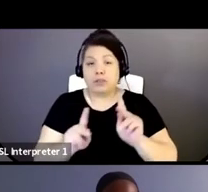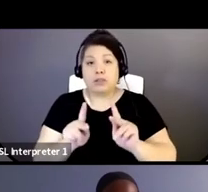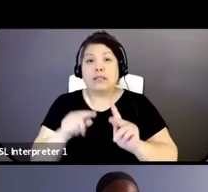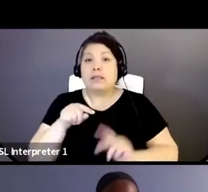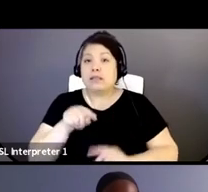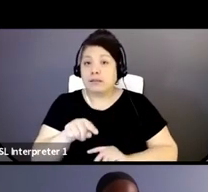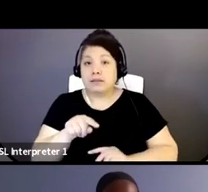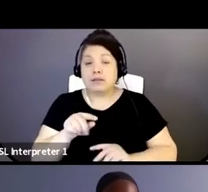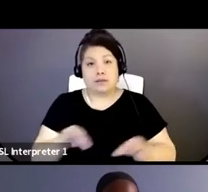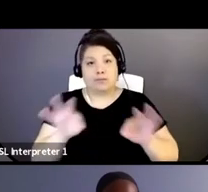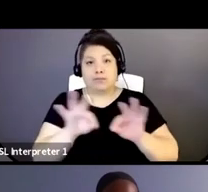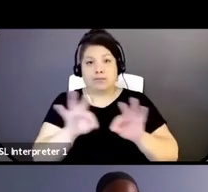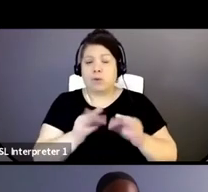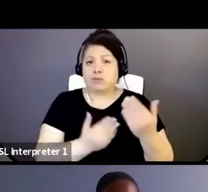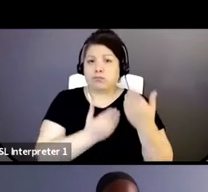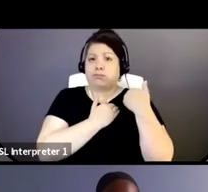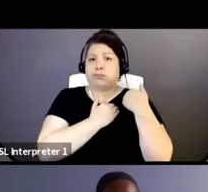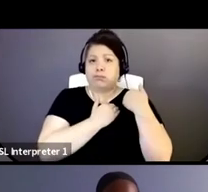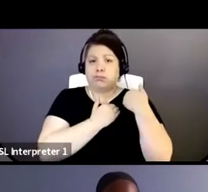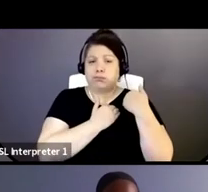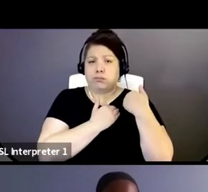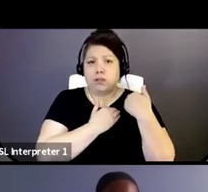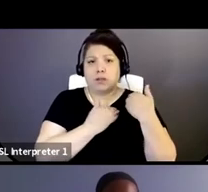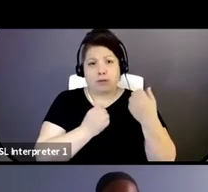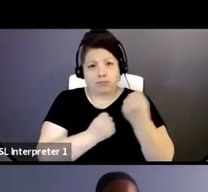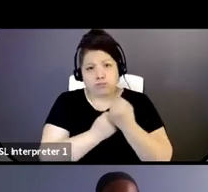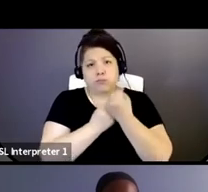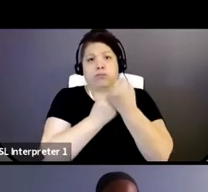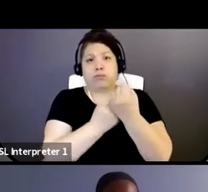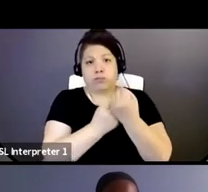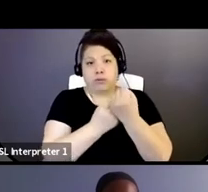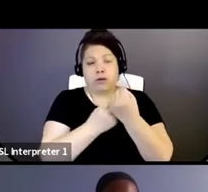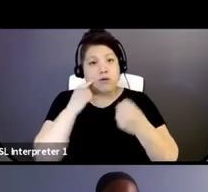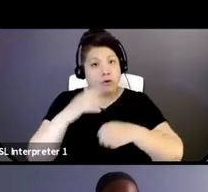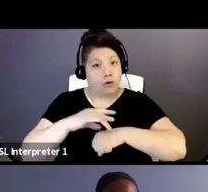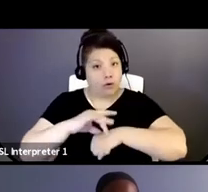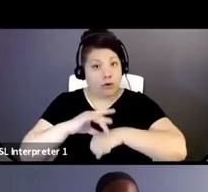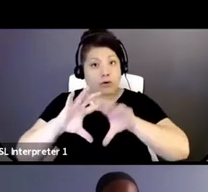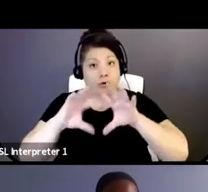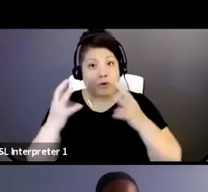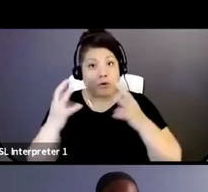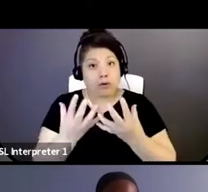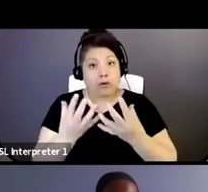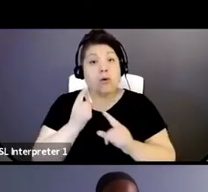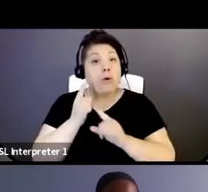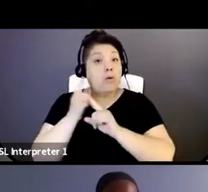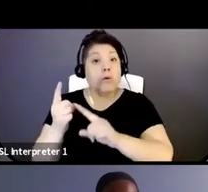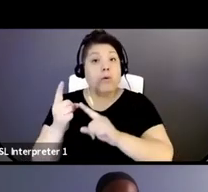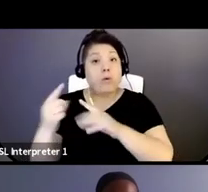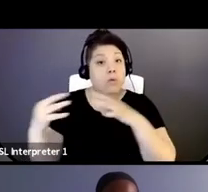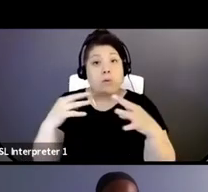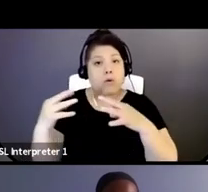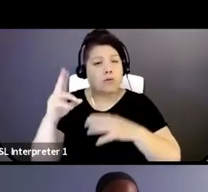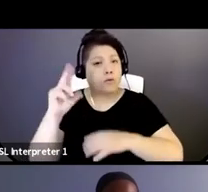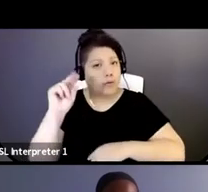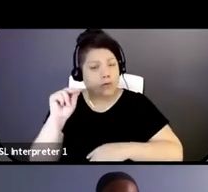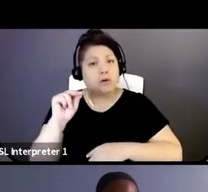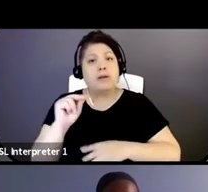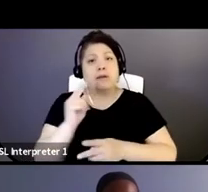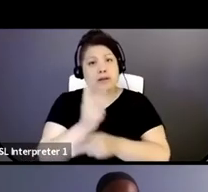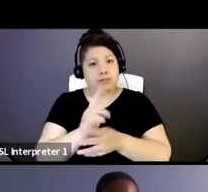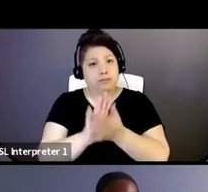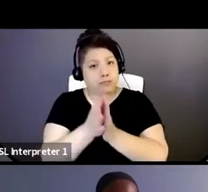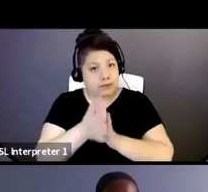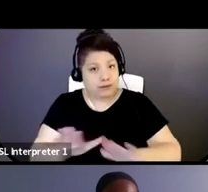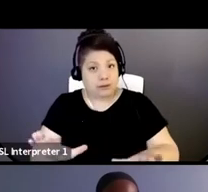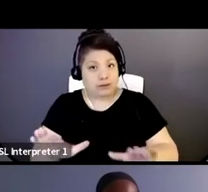important warriors on this planet, because their goal is not war. It's about keeping the peace. And I pray today that we